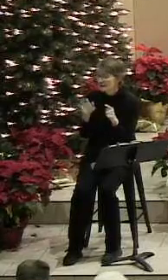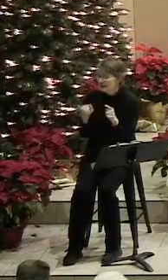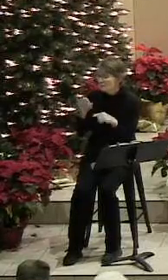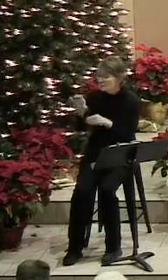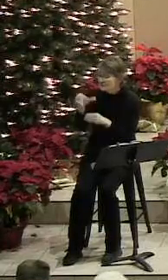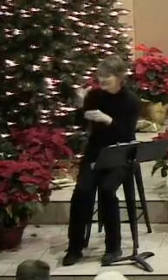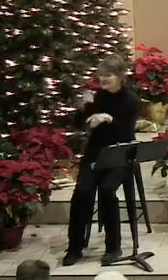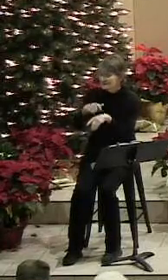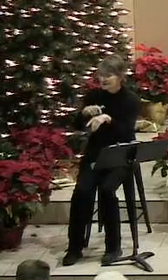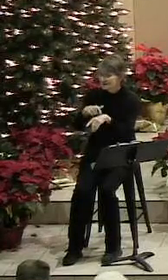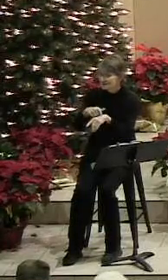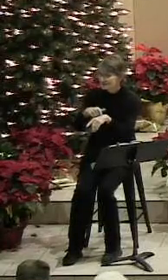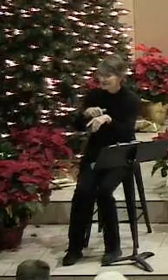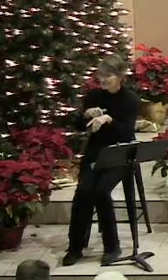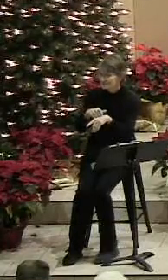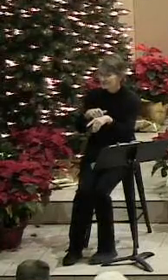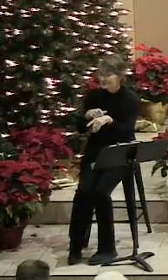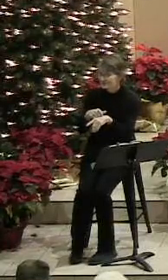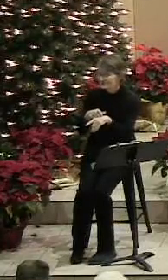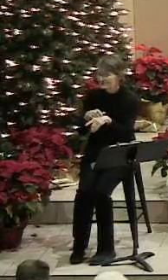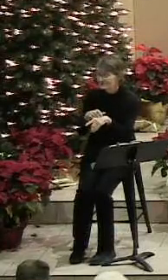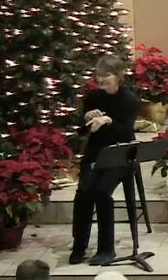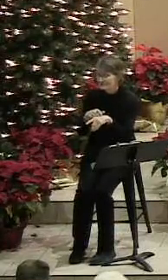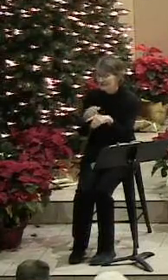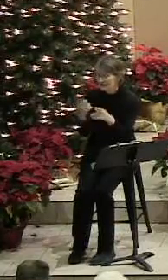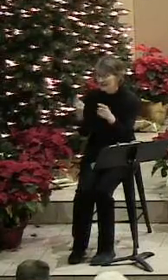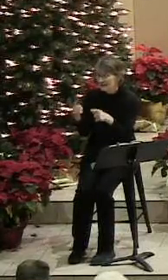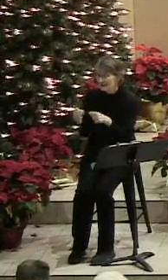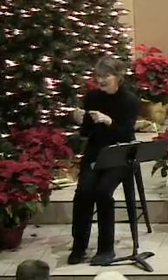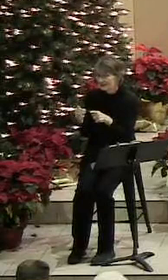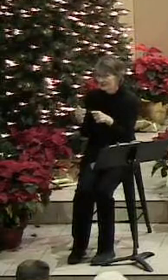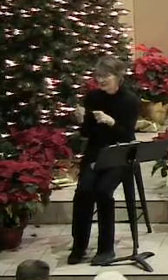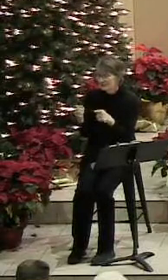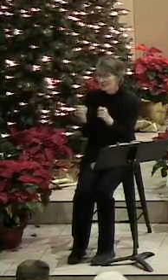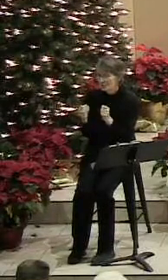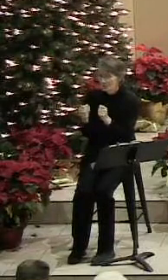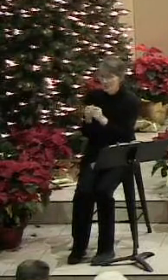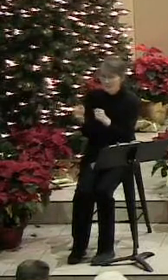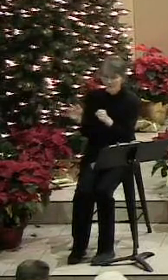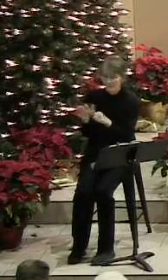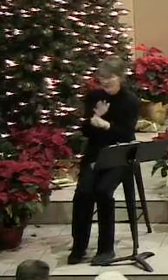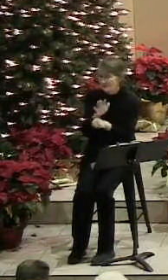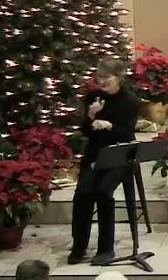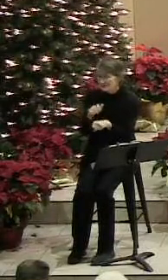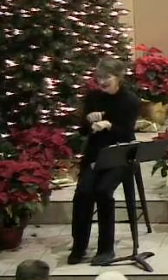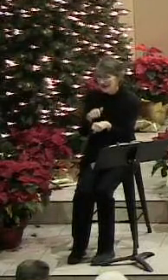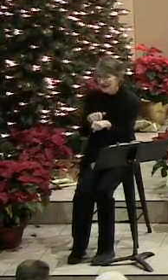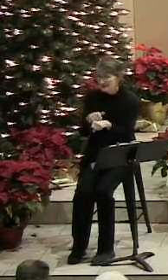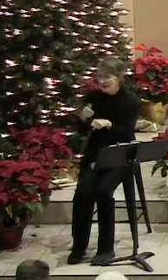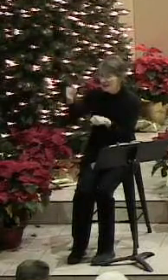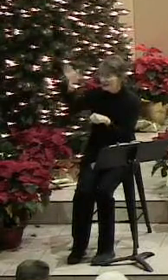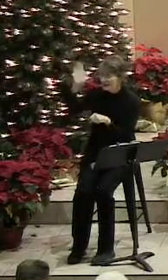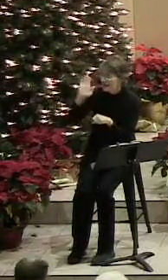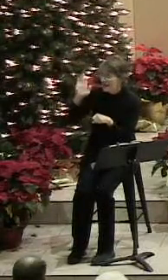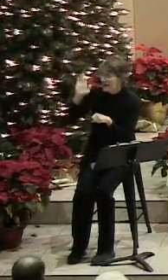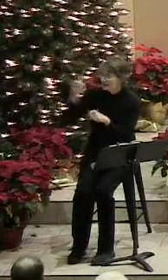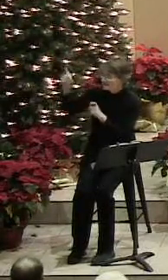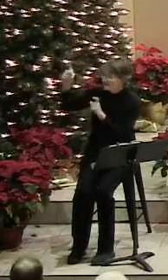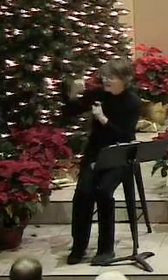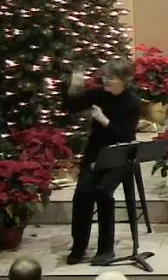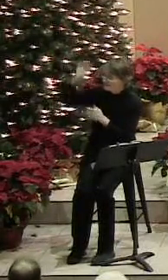Christmas. St. Paul in our second reading tells us, when the fullness of time had come, God sent his